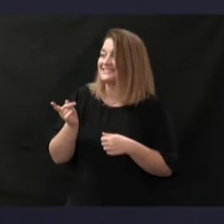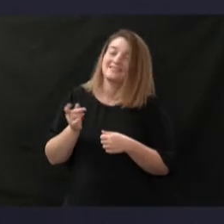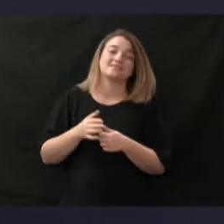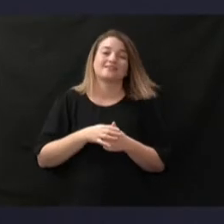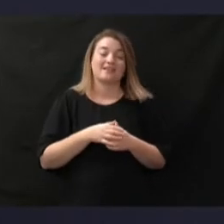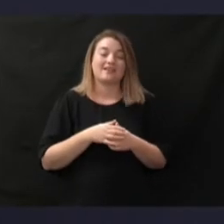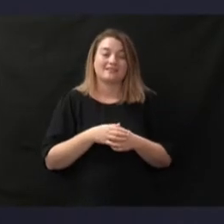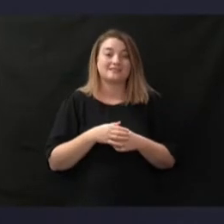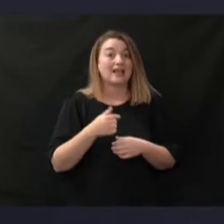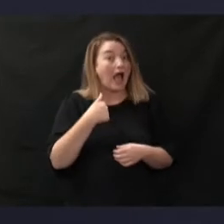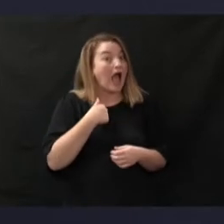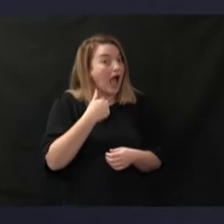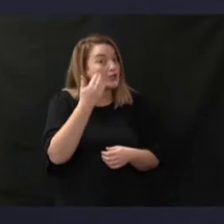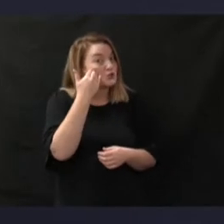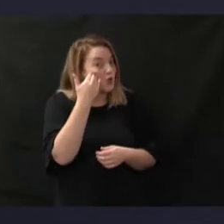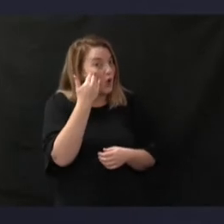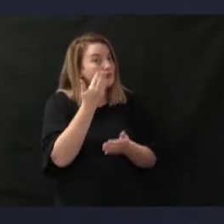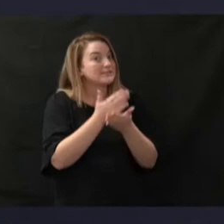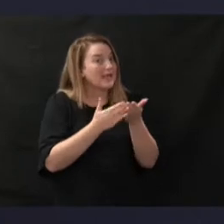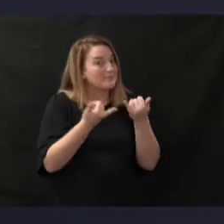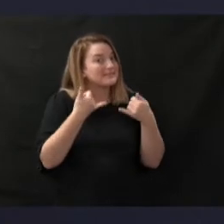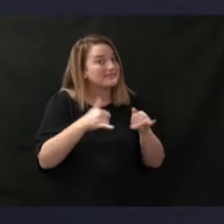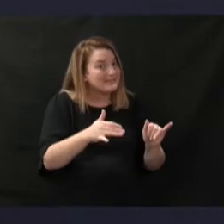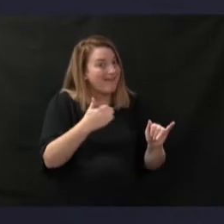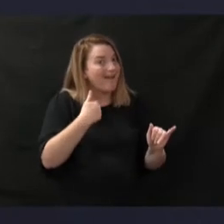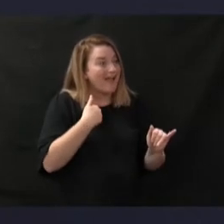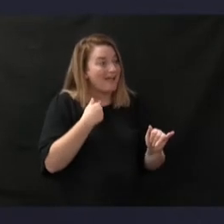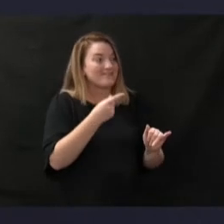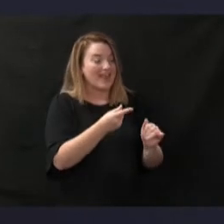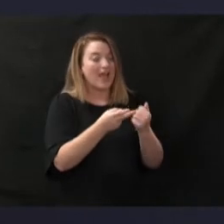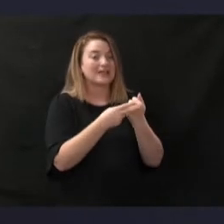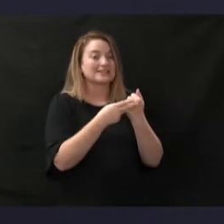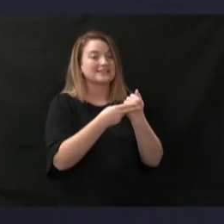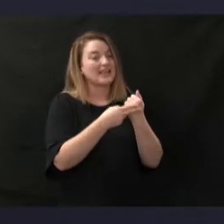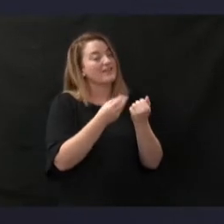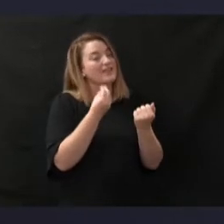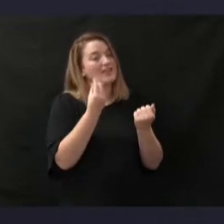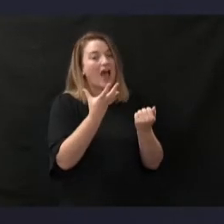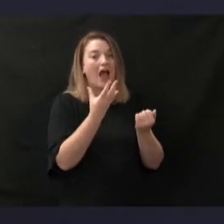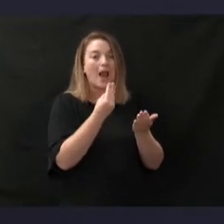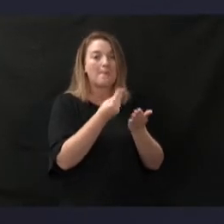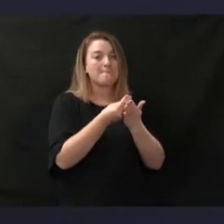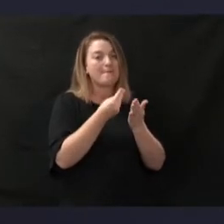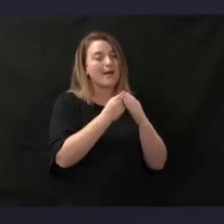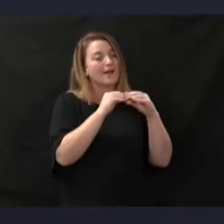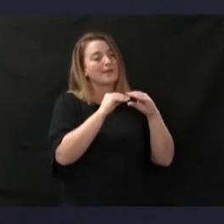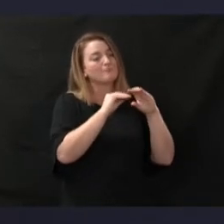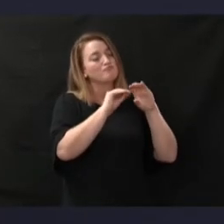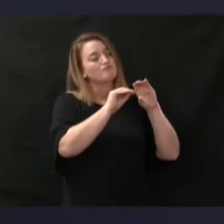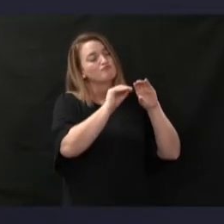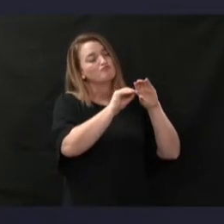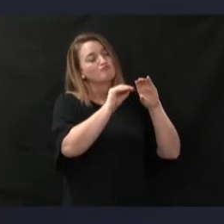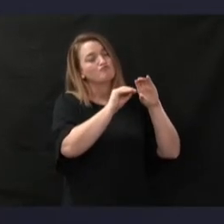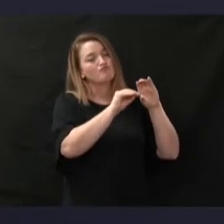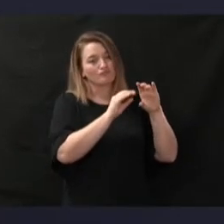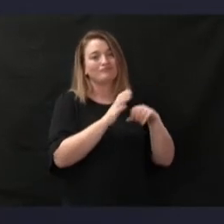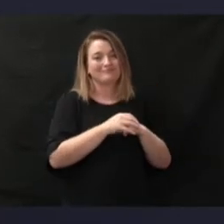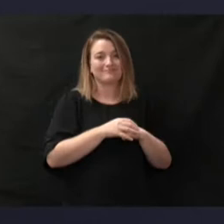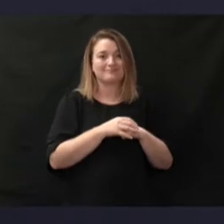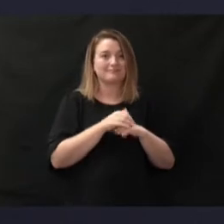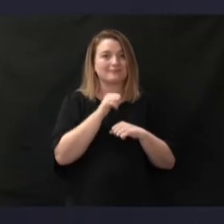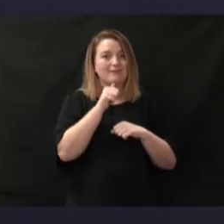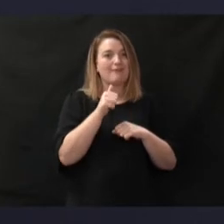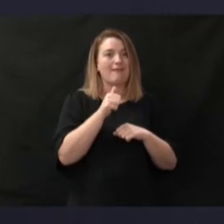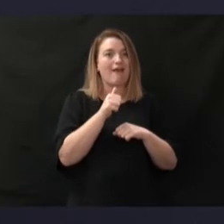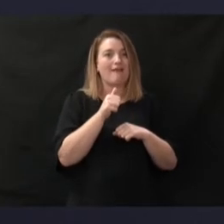I know some people still do have those flip phones. You're saving a lot of money and using your time a lot more wisely without that phone constantly at